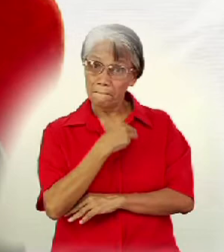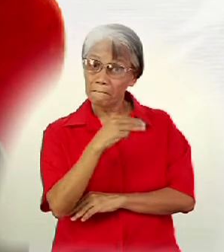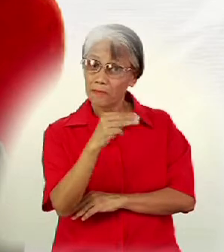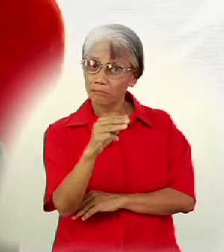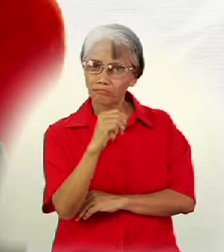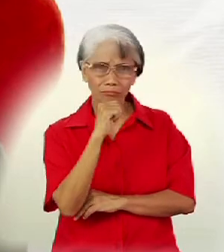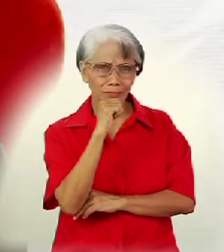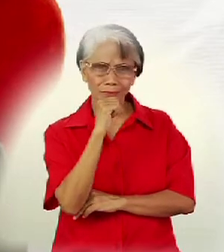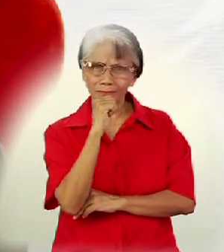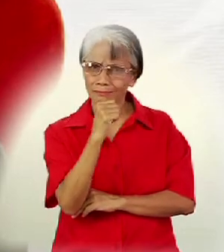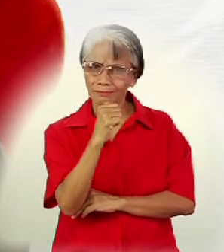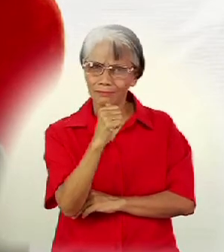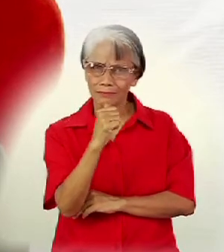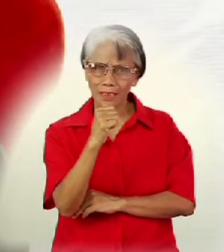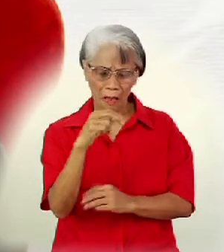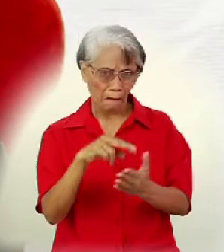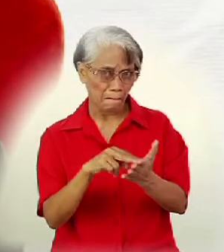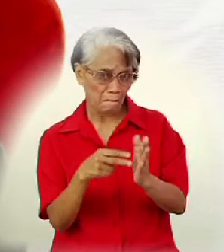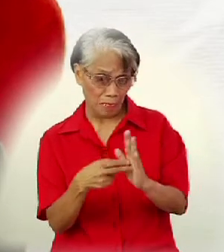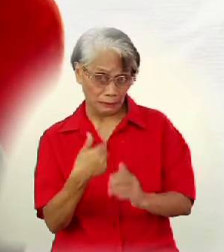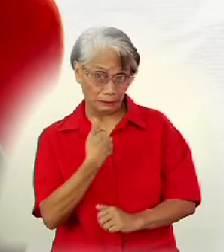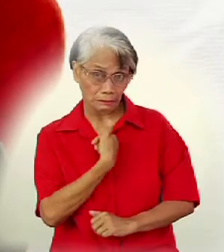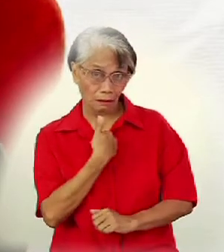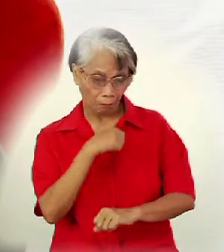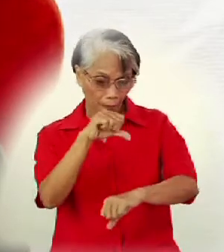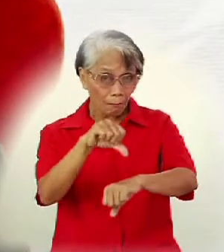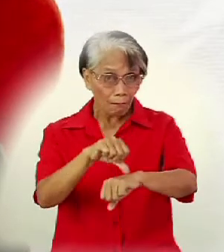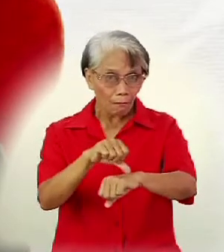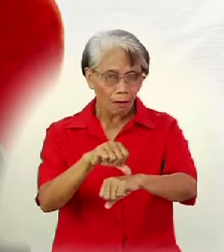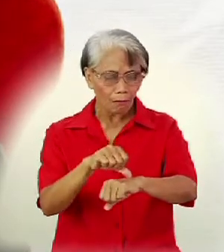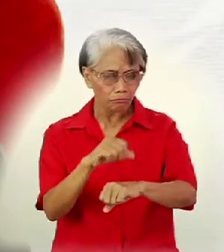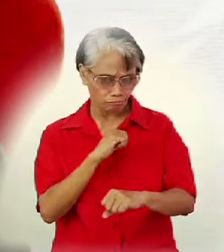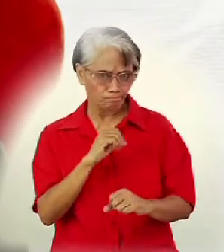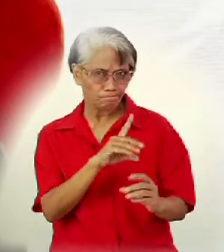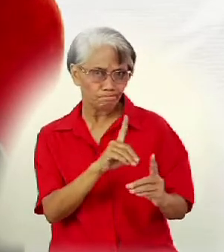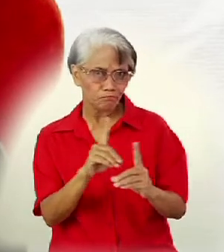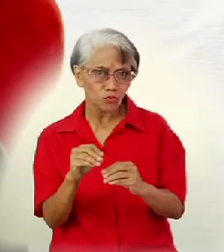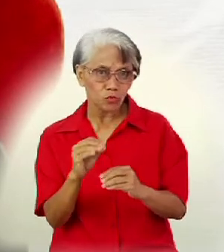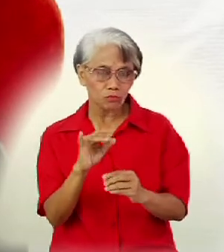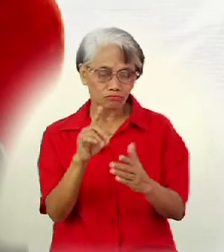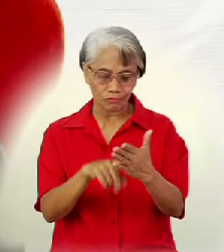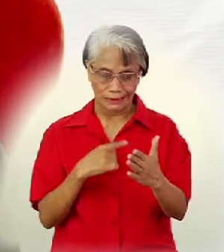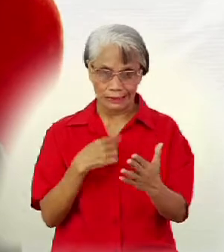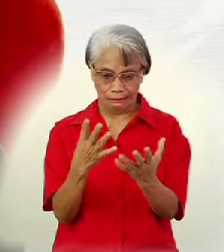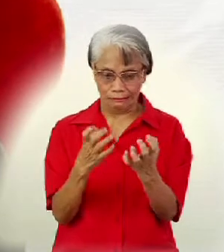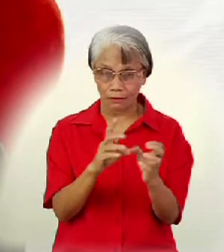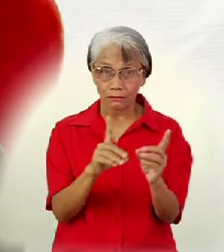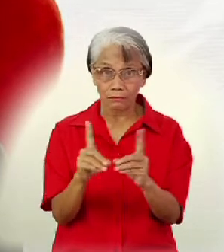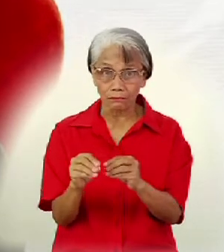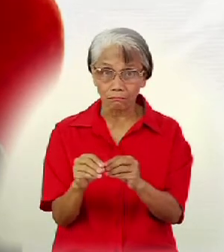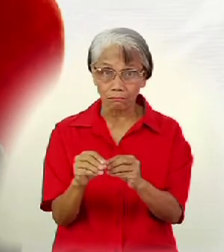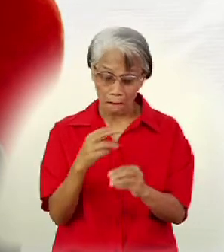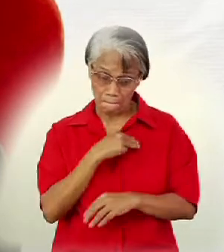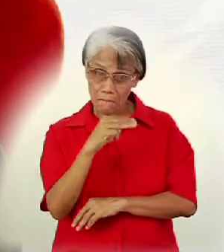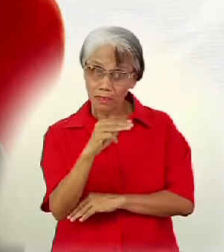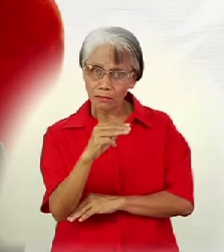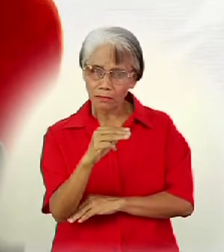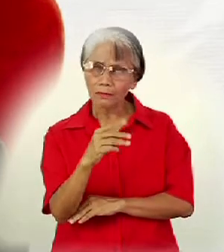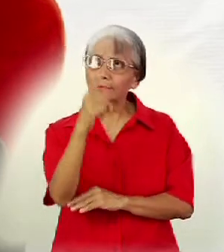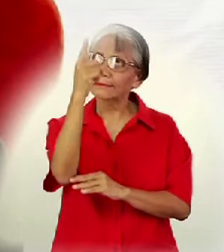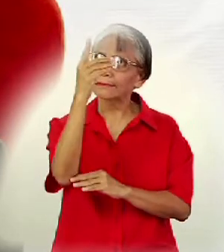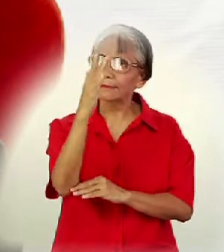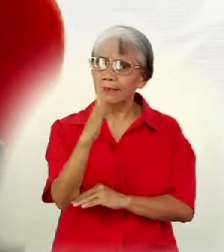Mission does not mean self-appointment. I do what I want to do. Mission is God